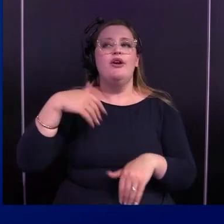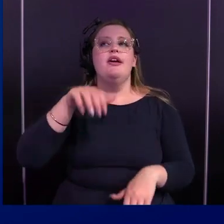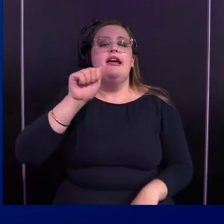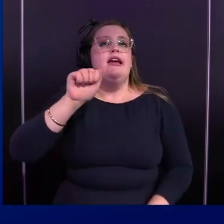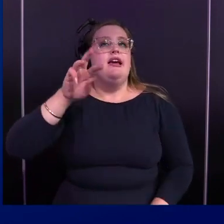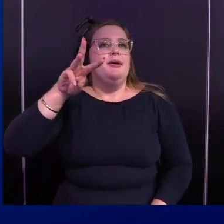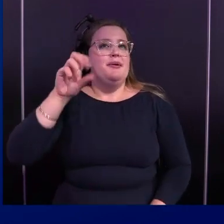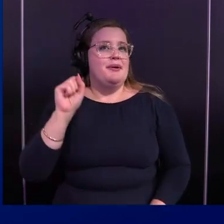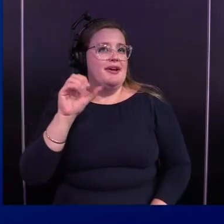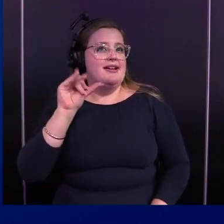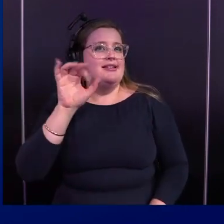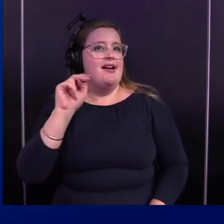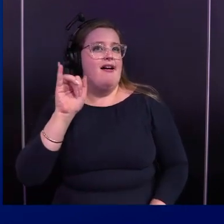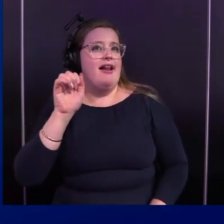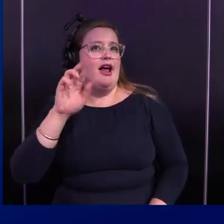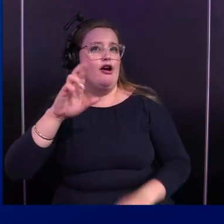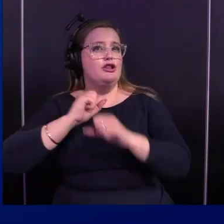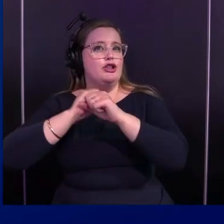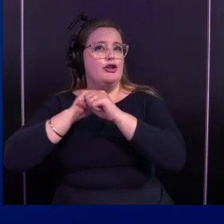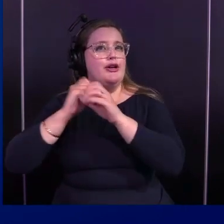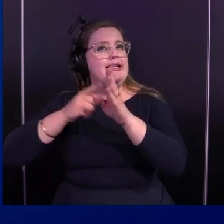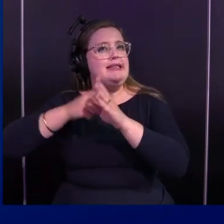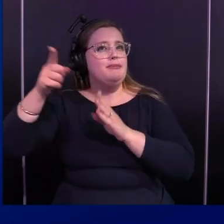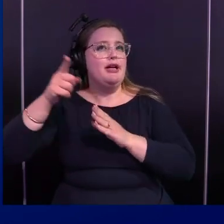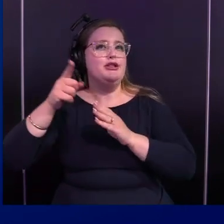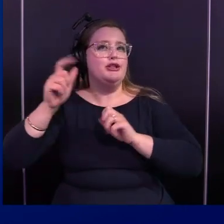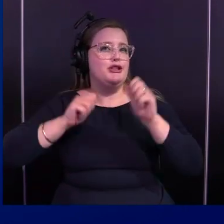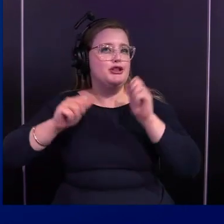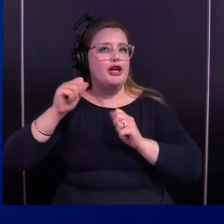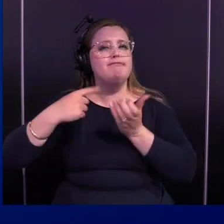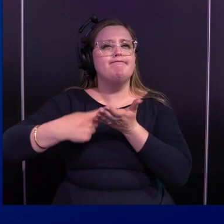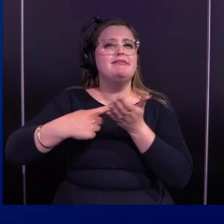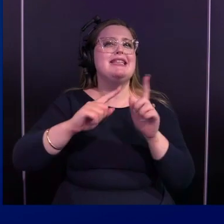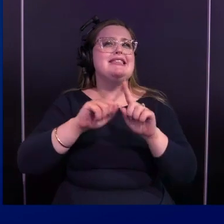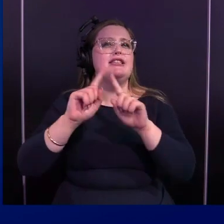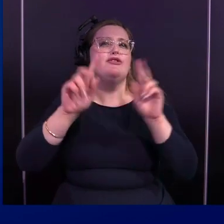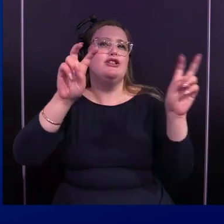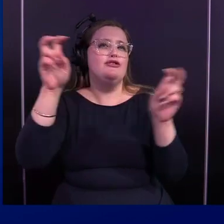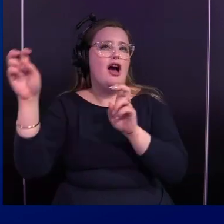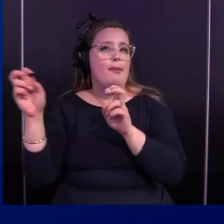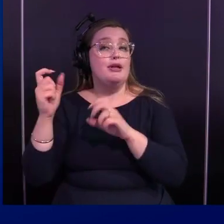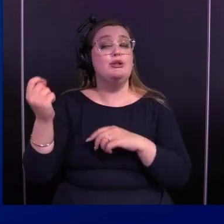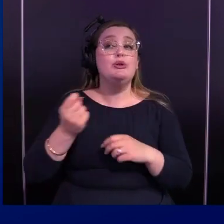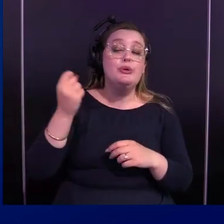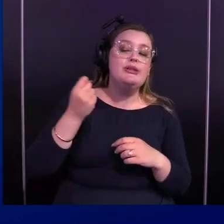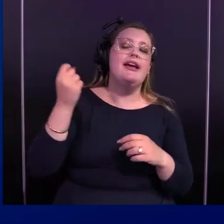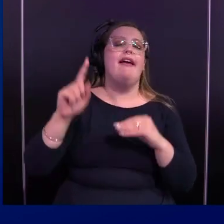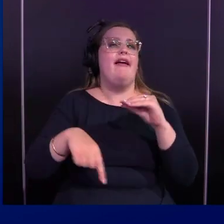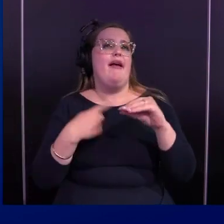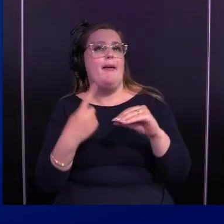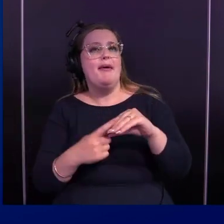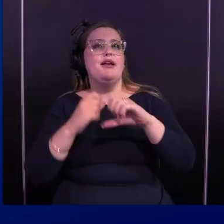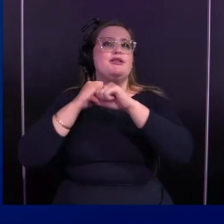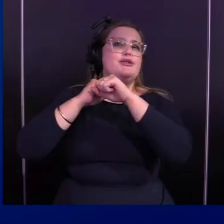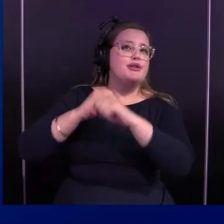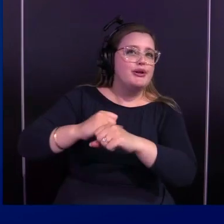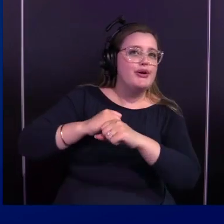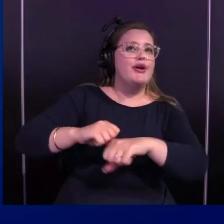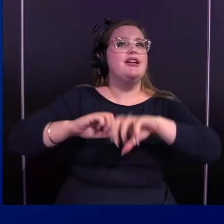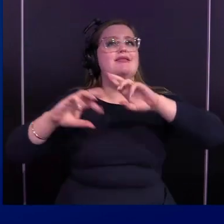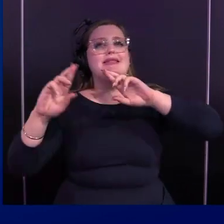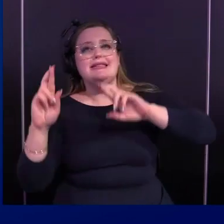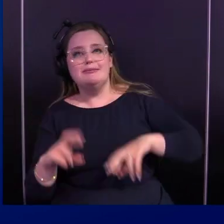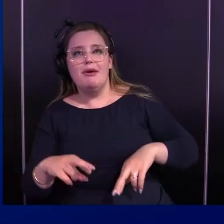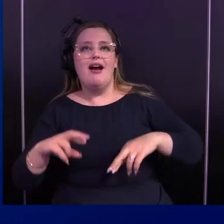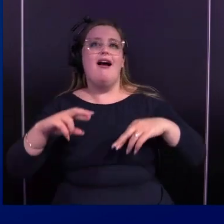security specialty show where we talk about different topics on Tuesdays about security, be it data protection, incident response,